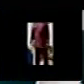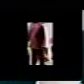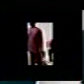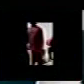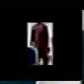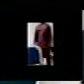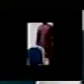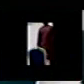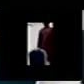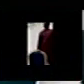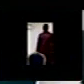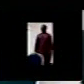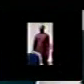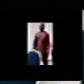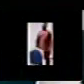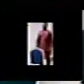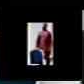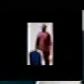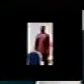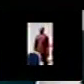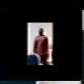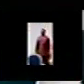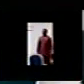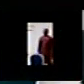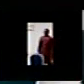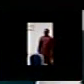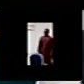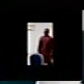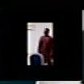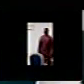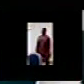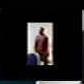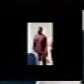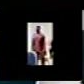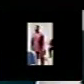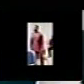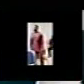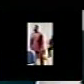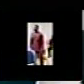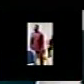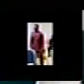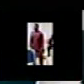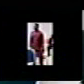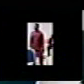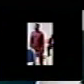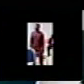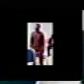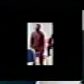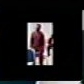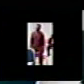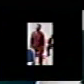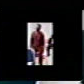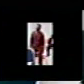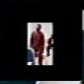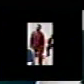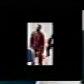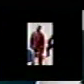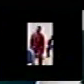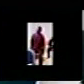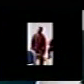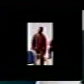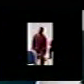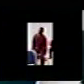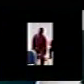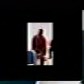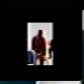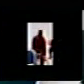tonight. That mountain in your life that, you know, you've been trying to use a shovel to remove the mountain.